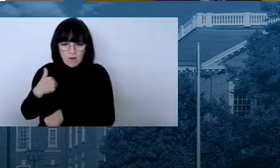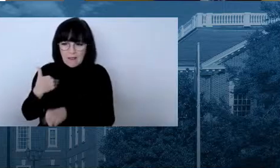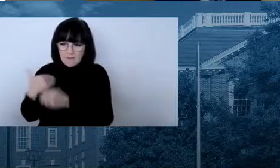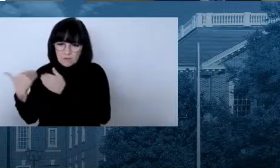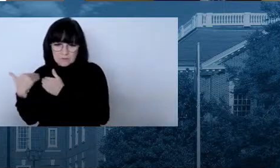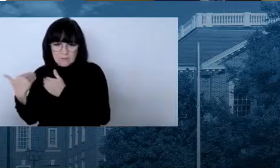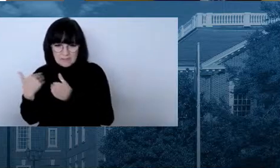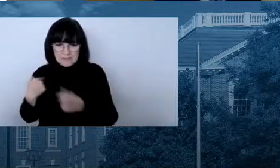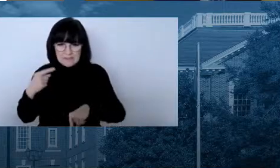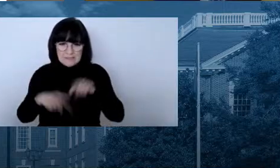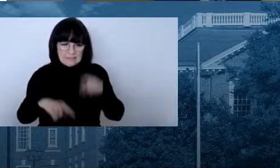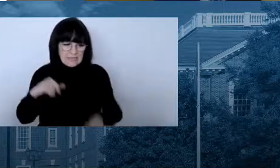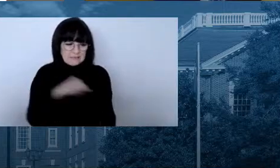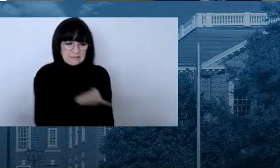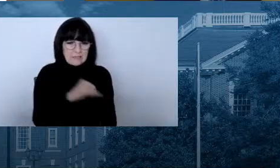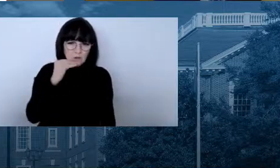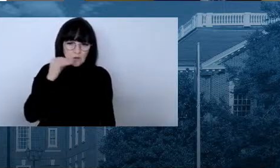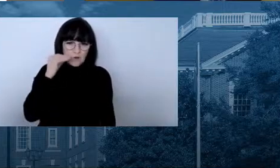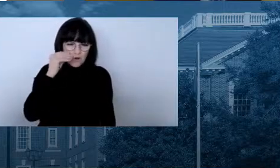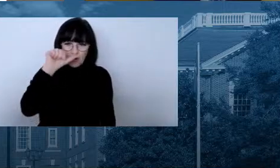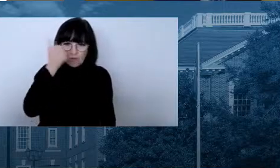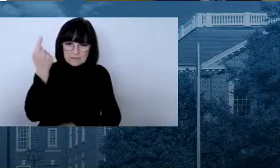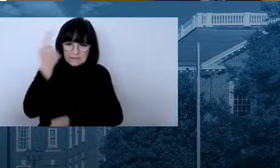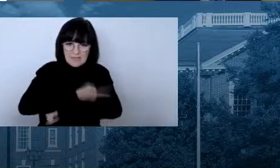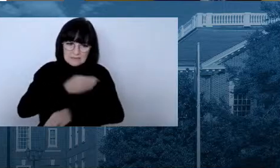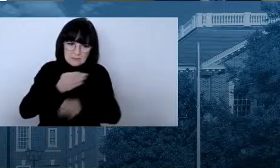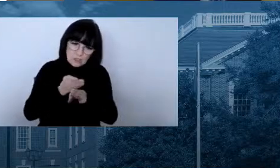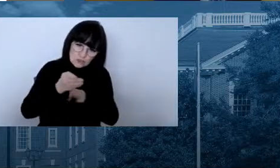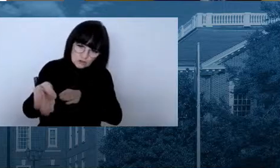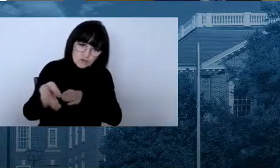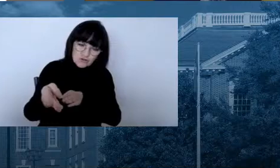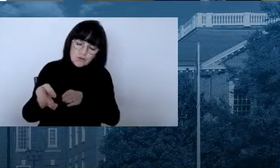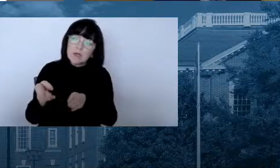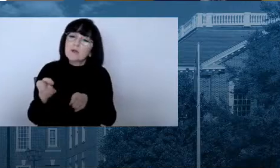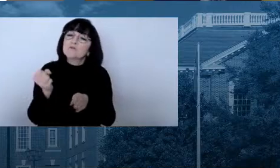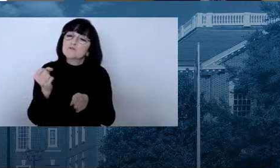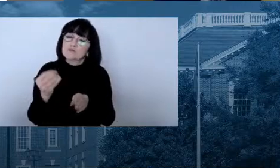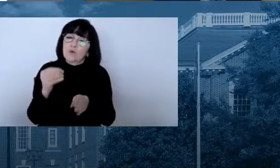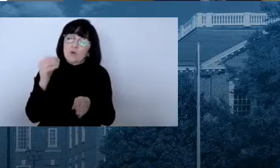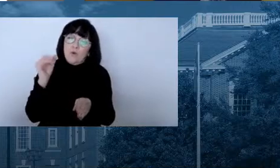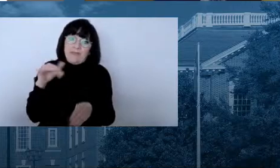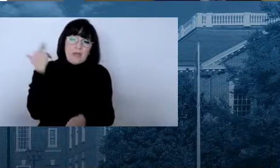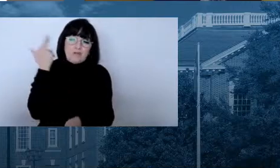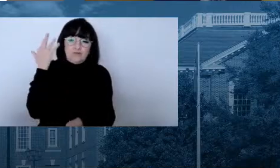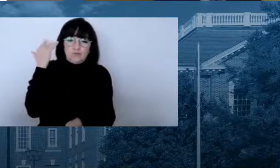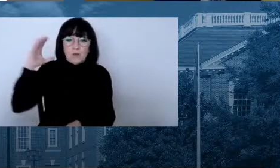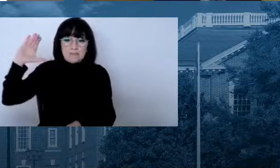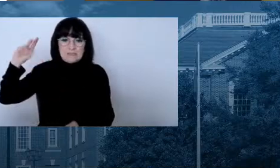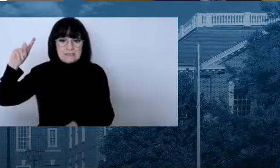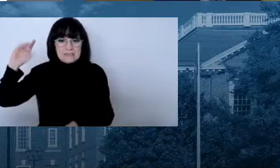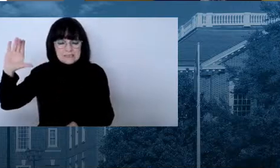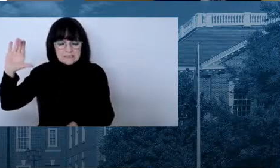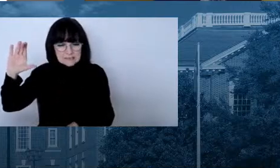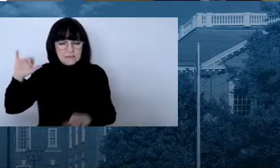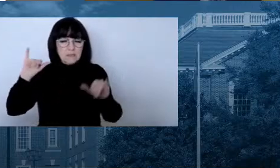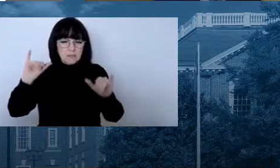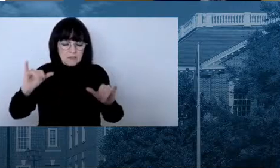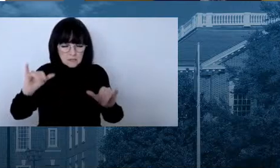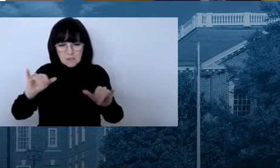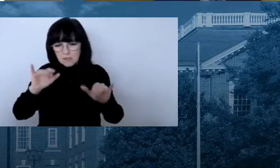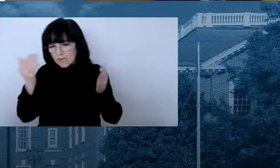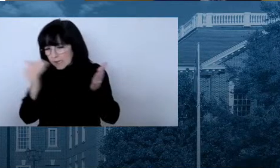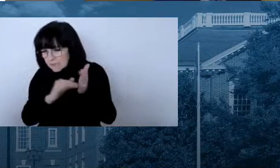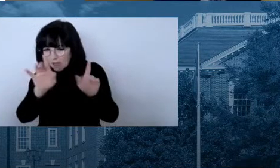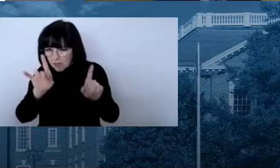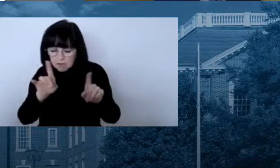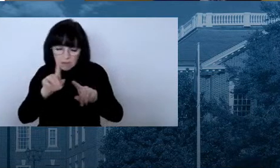stay at home for 10 days. And so I think really the evolution of this guidance is learning with the virus and seeing,